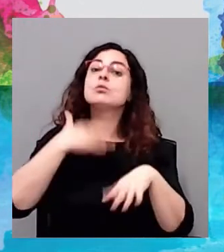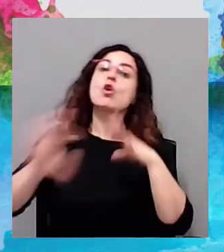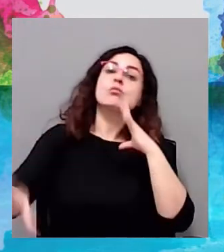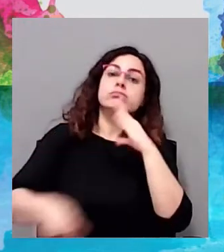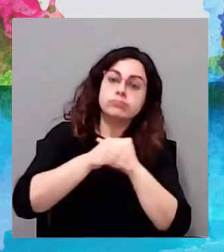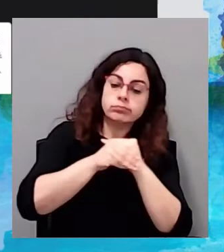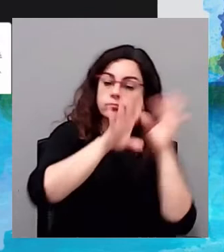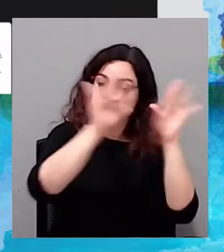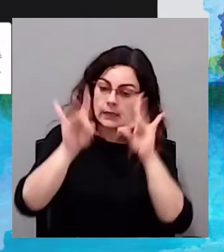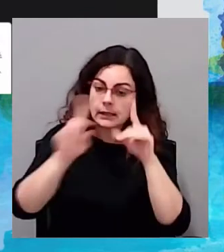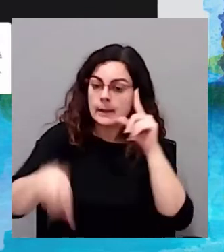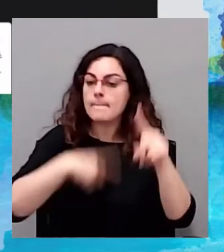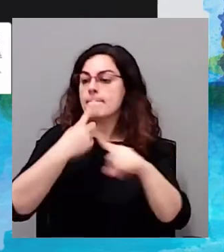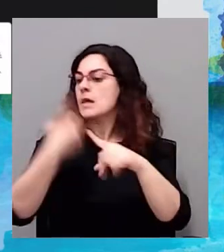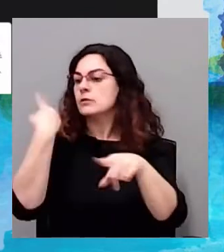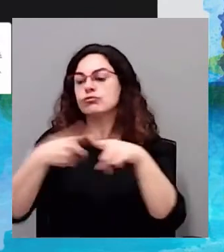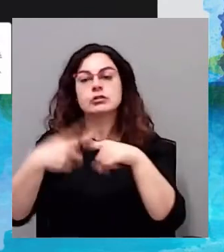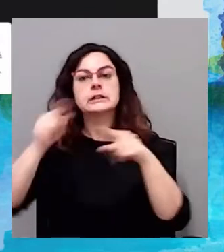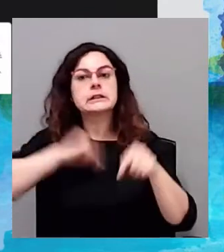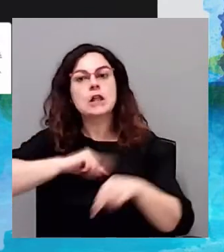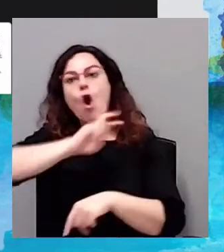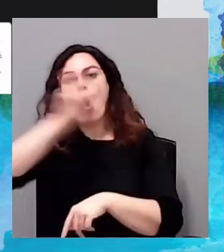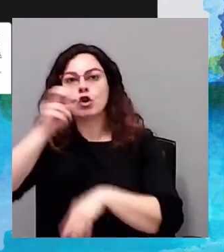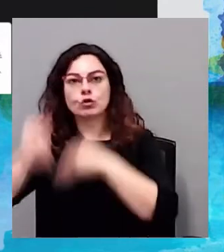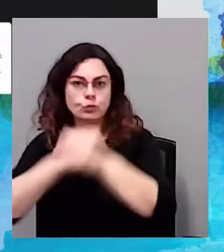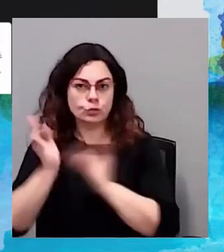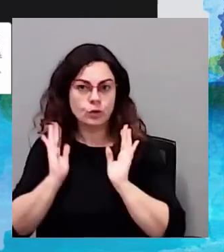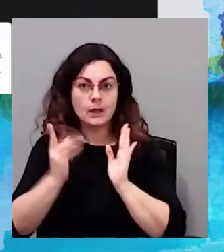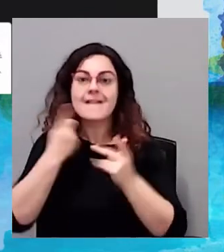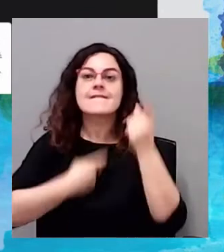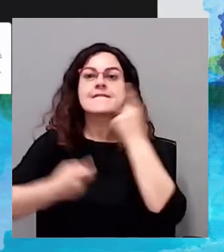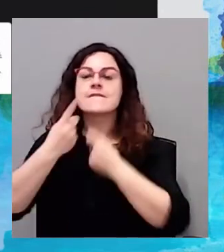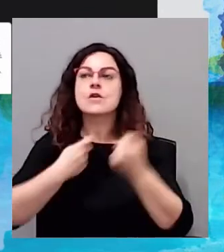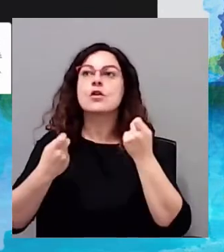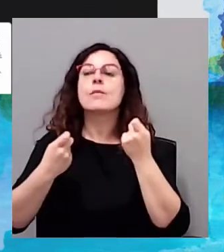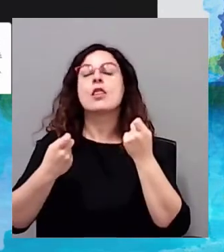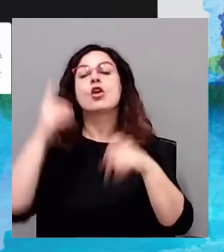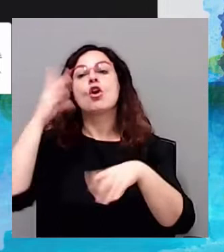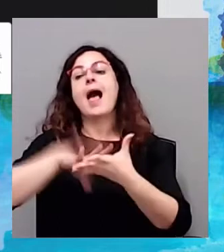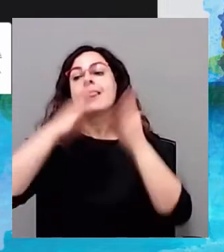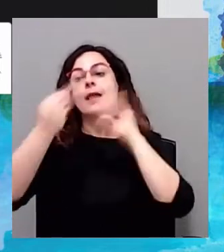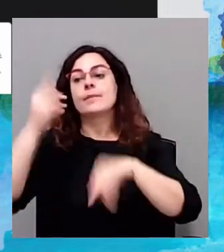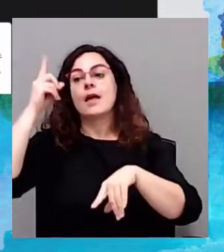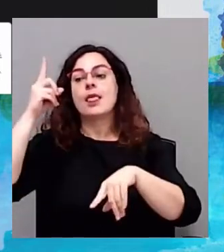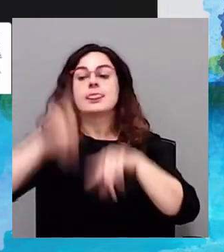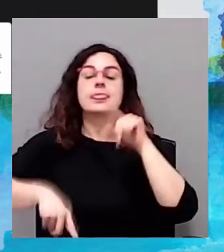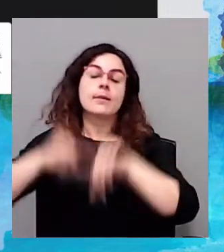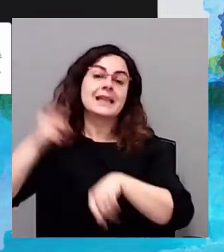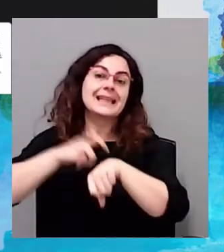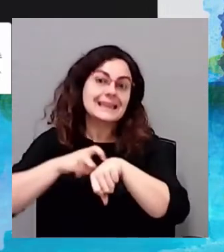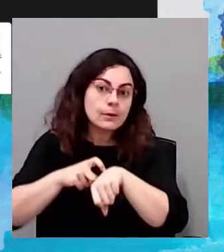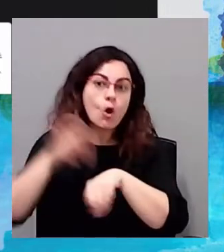to follow up with tactile exploration if that is possible, or use other multisensorial